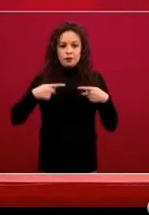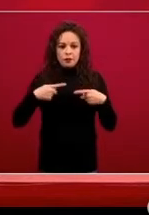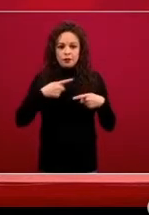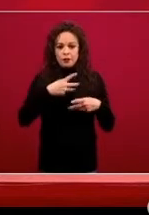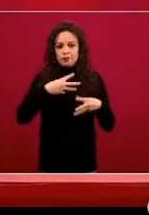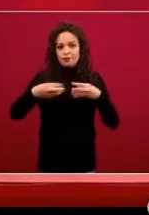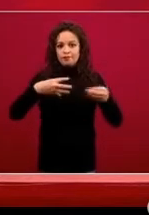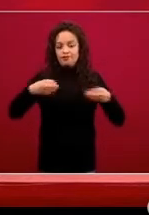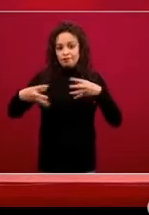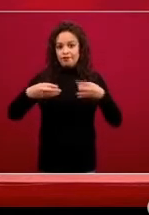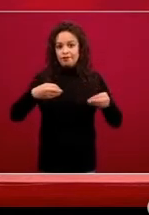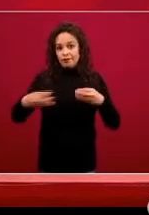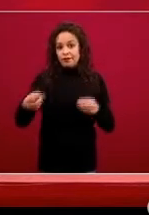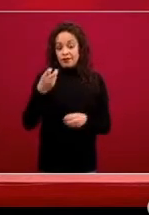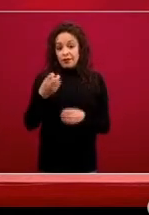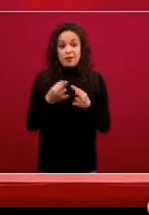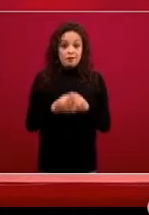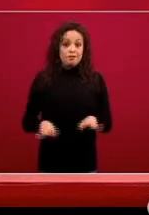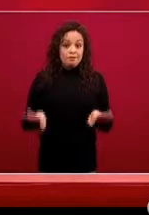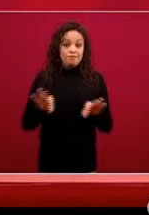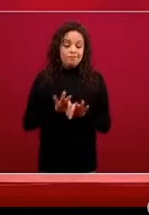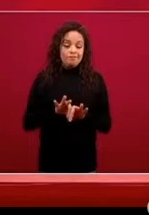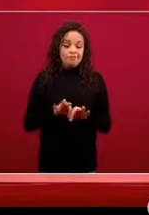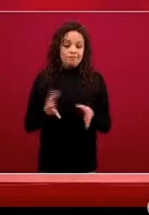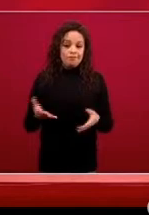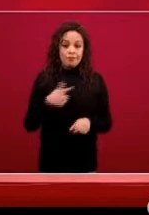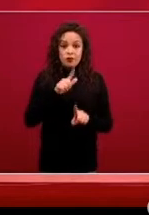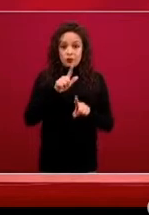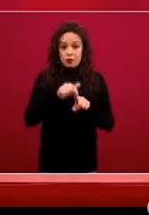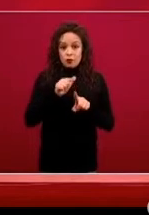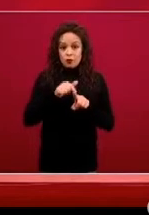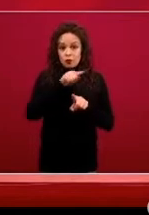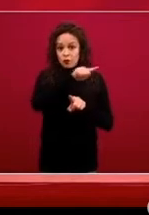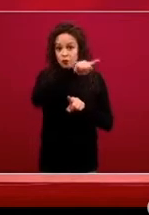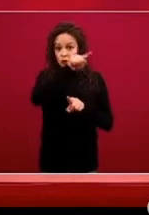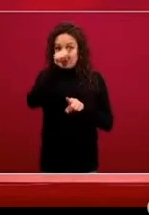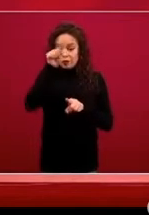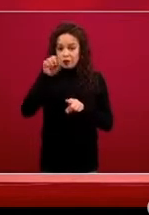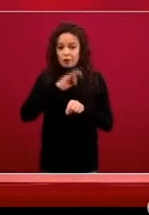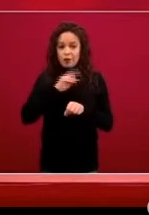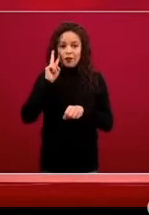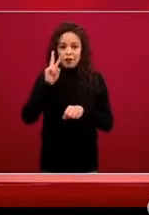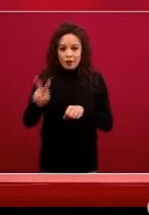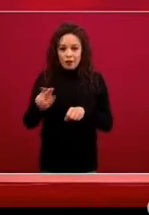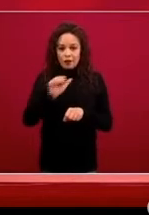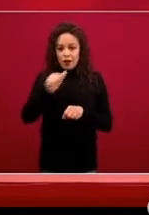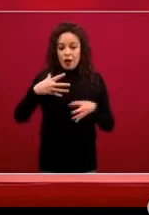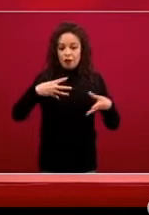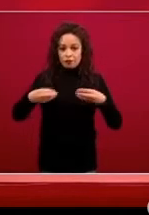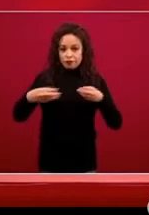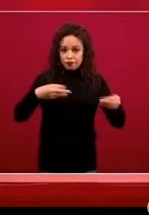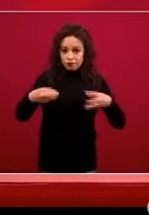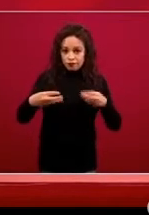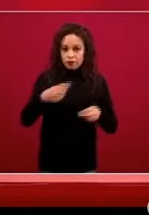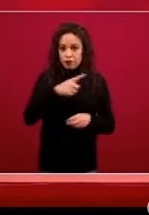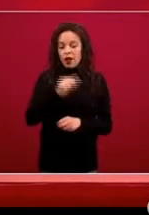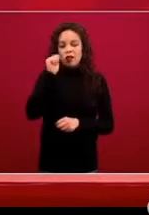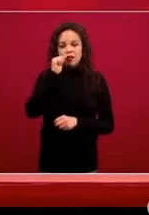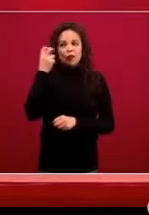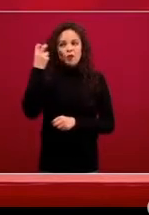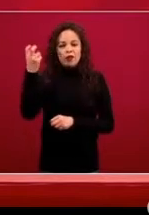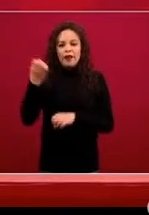an important burden of disease and an important cumulative incidence rate. They had always